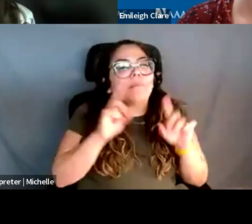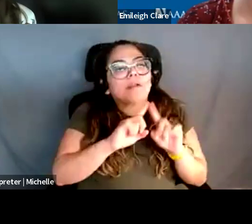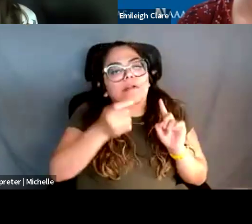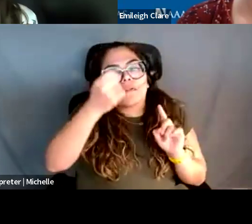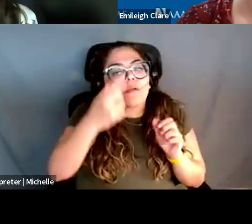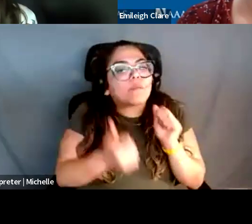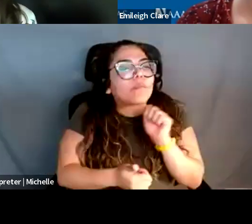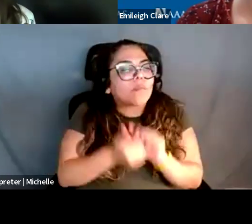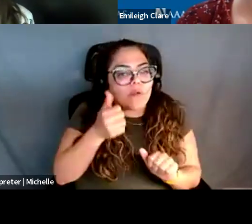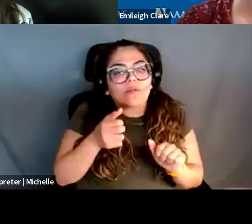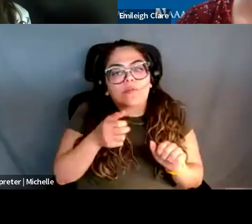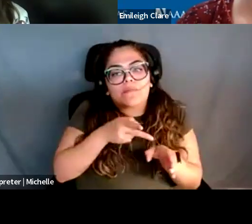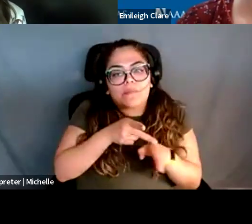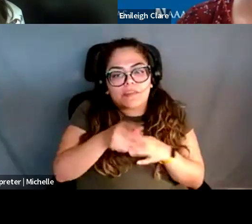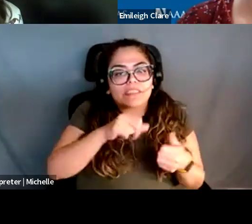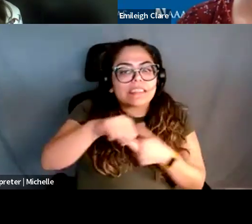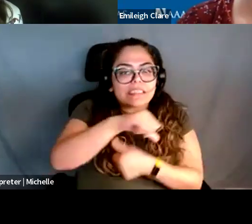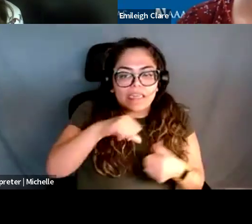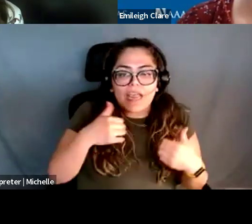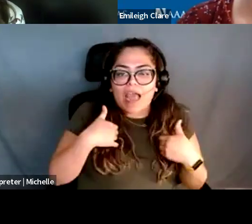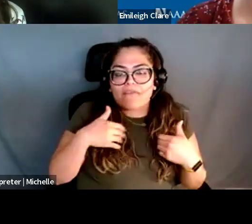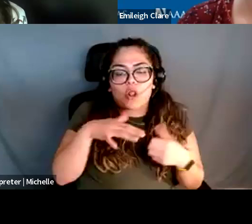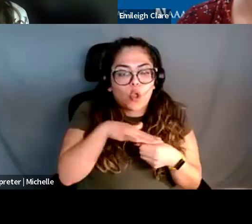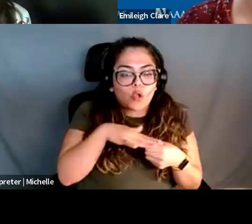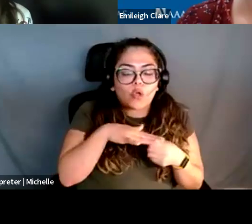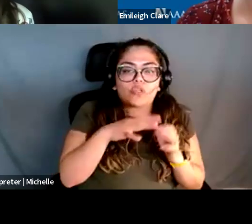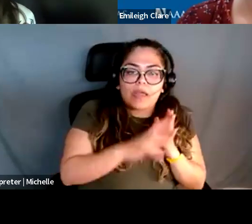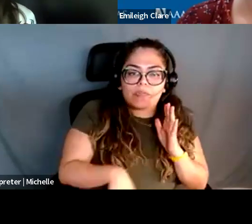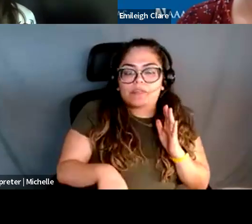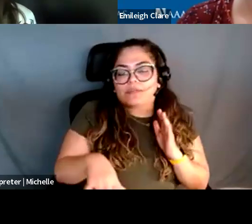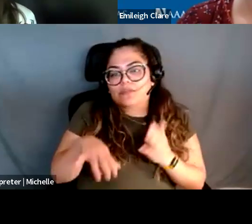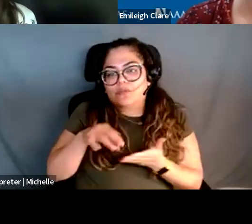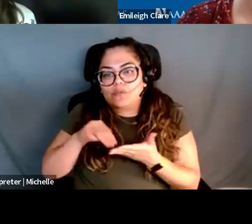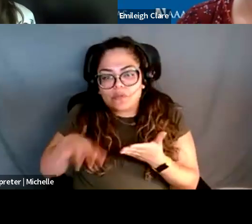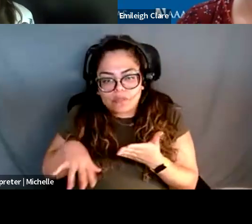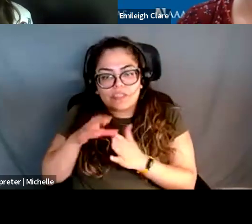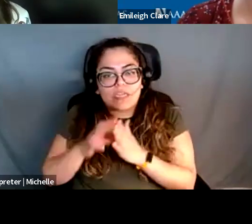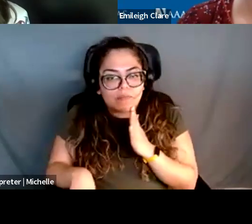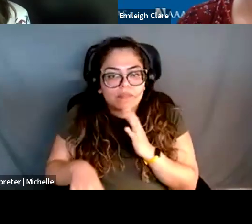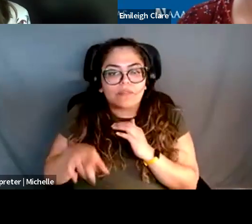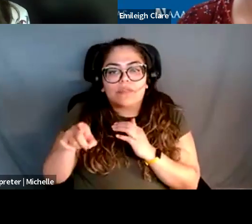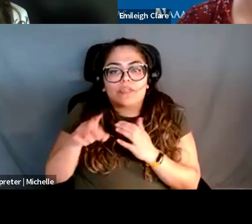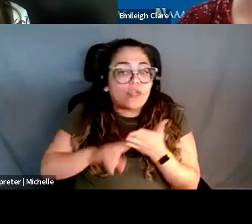societies, including TBS, we have local chapters, student chapters at universities that provide local networking